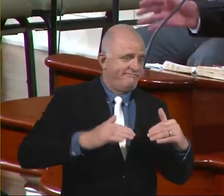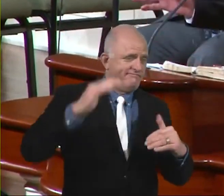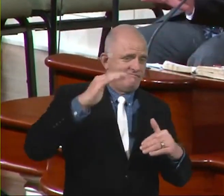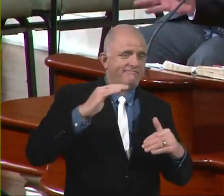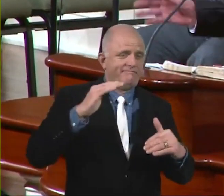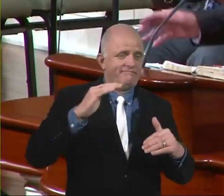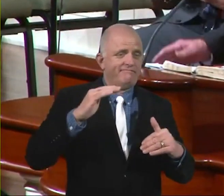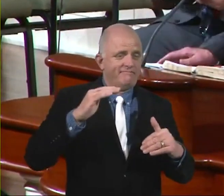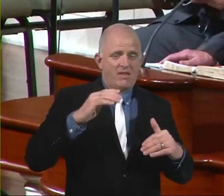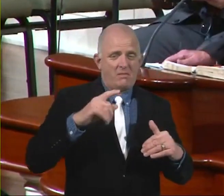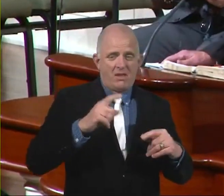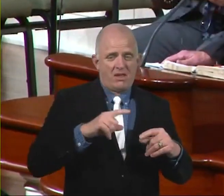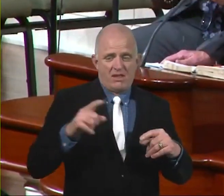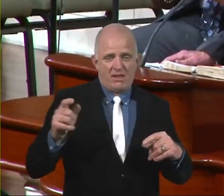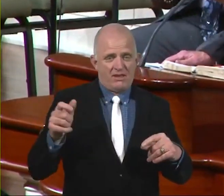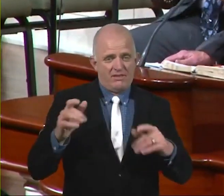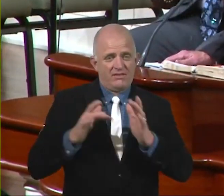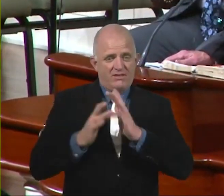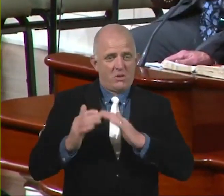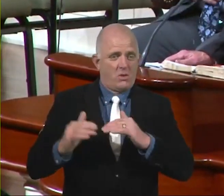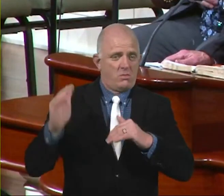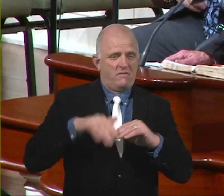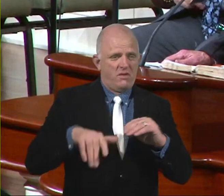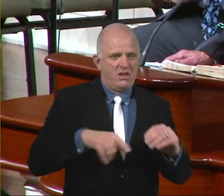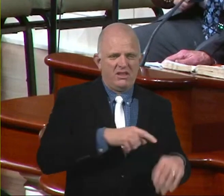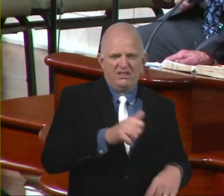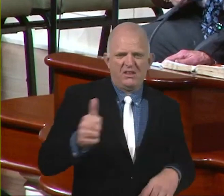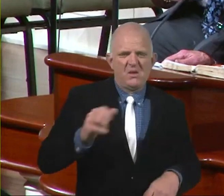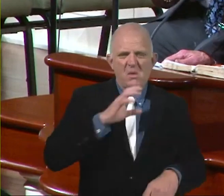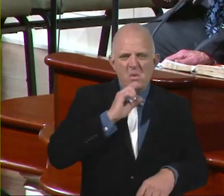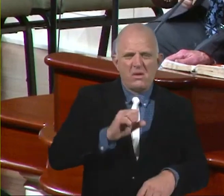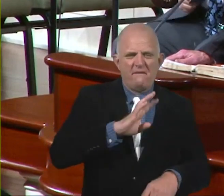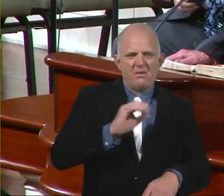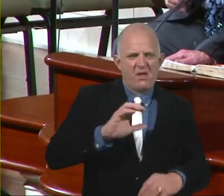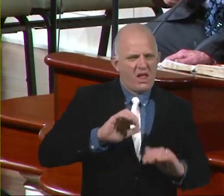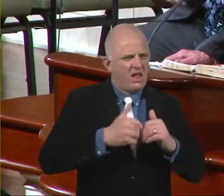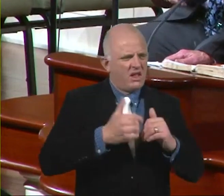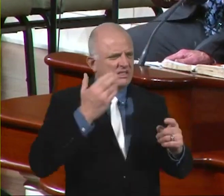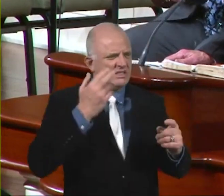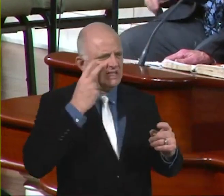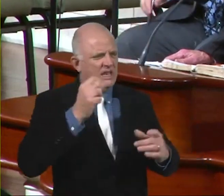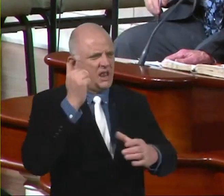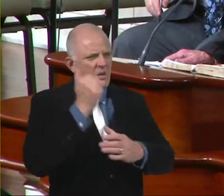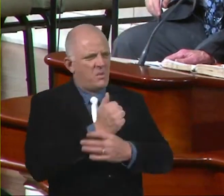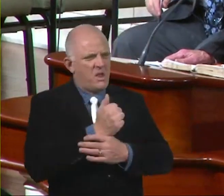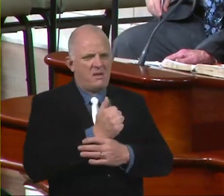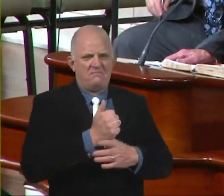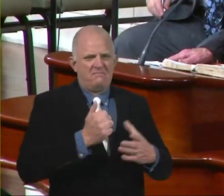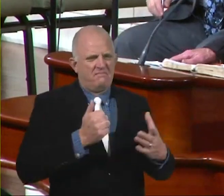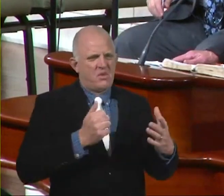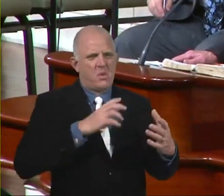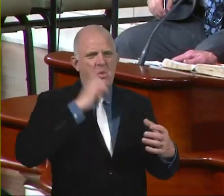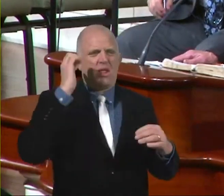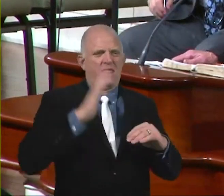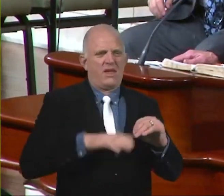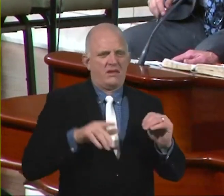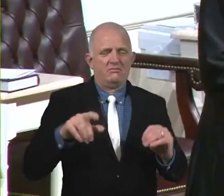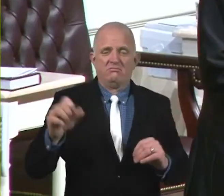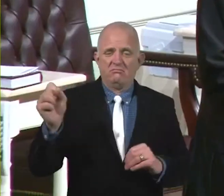you're greater than Abraham. You're not 40 or 50 years old, and you saw Abraham, and Abraham saw you. He said, I tell you, he